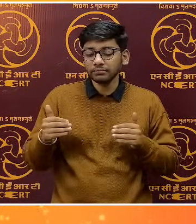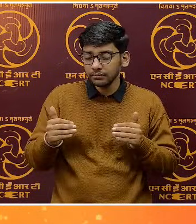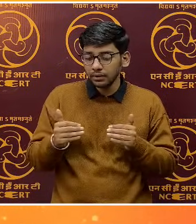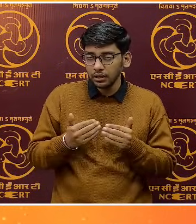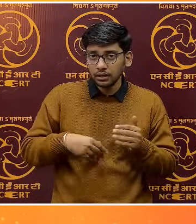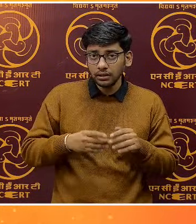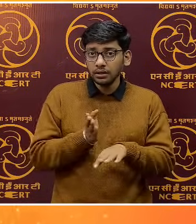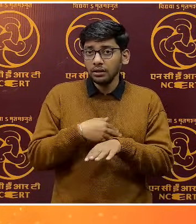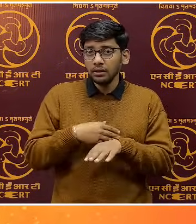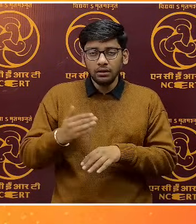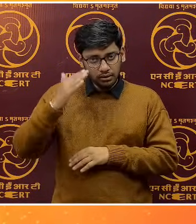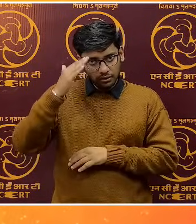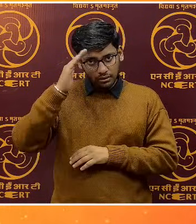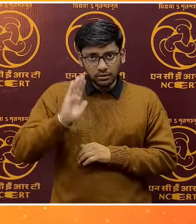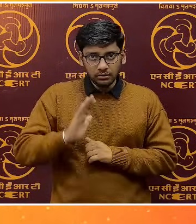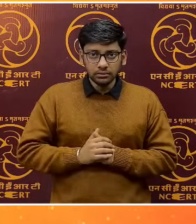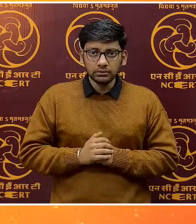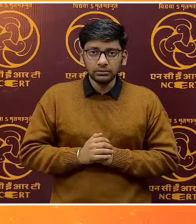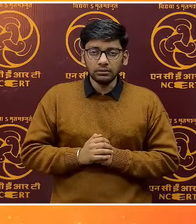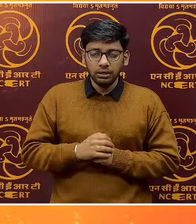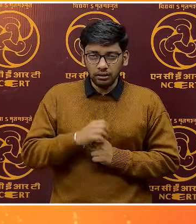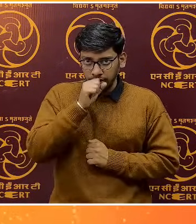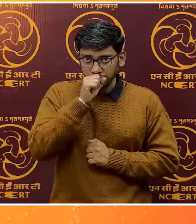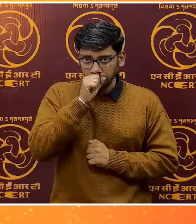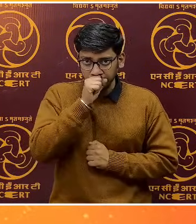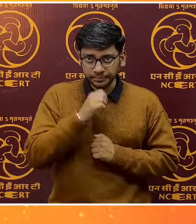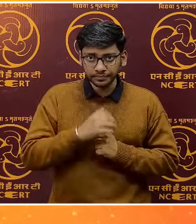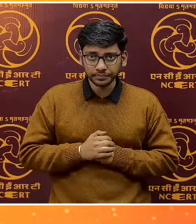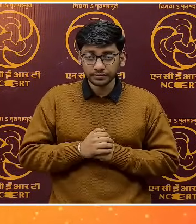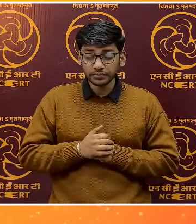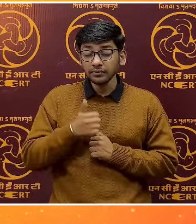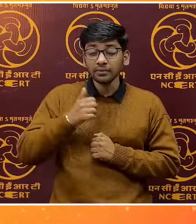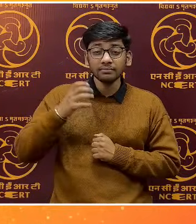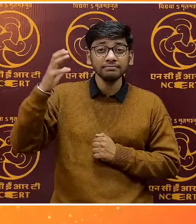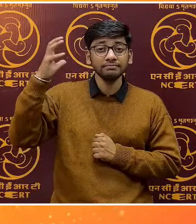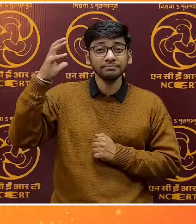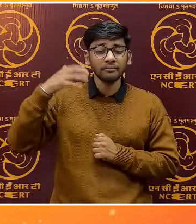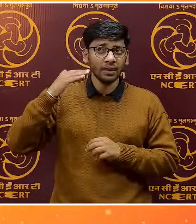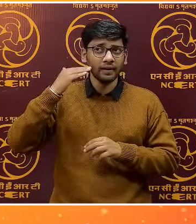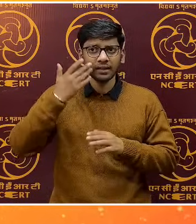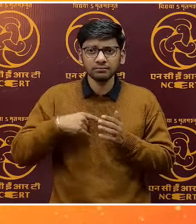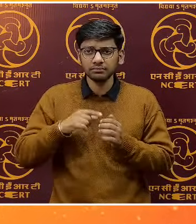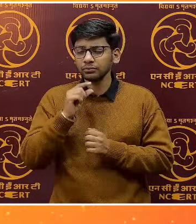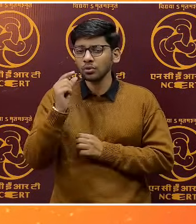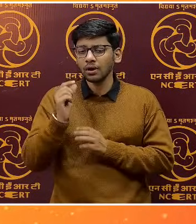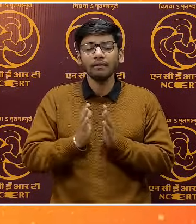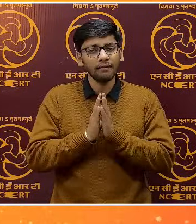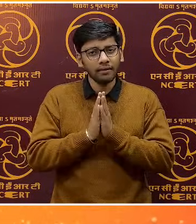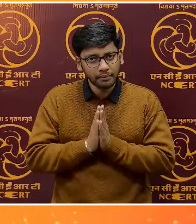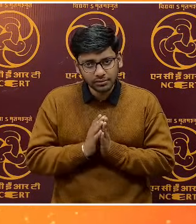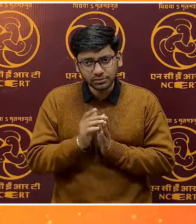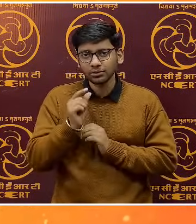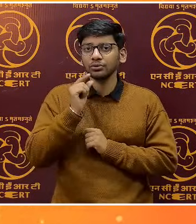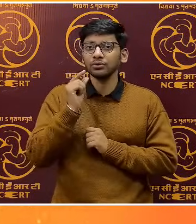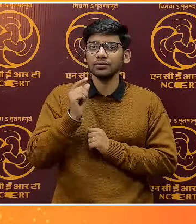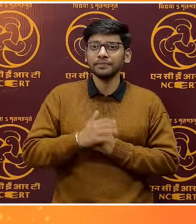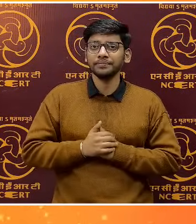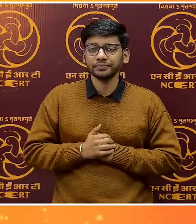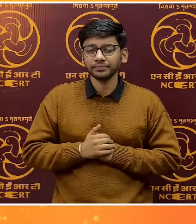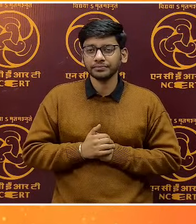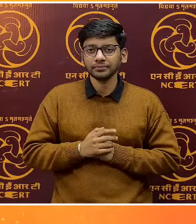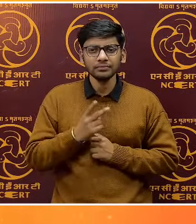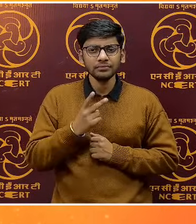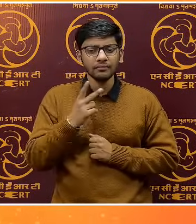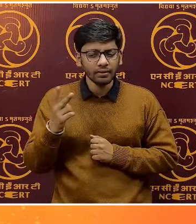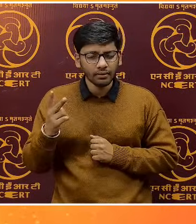Yes. hello, and definitely good afternoon, good morning, and then we also use namaste. Yes, absolutely. There are different sort